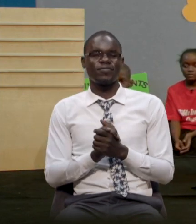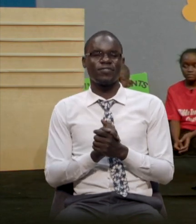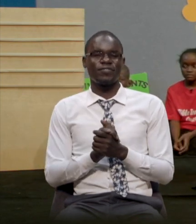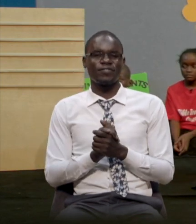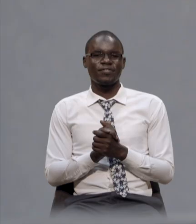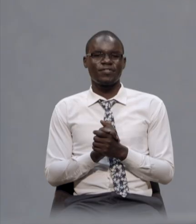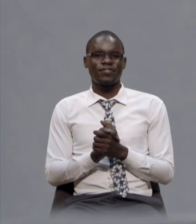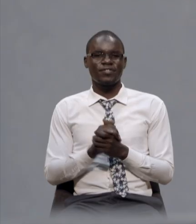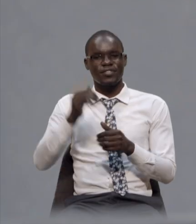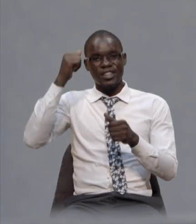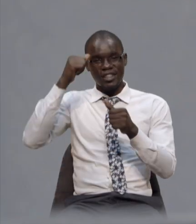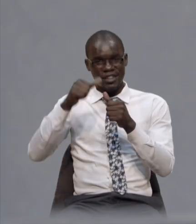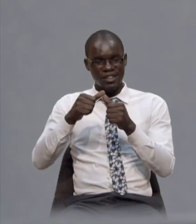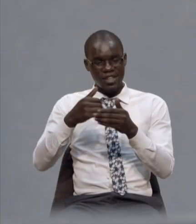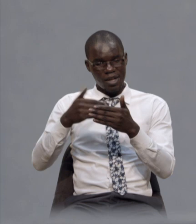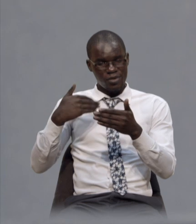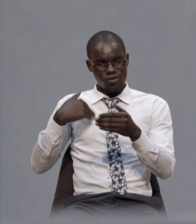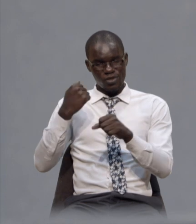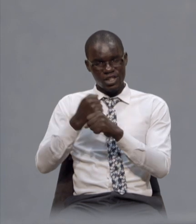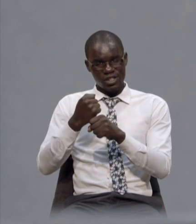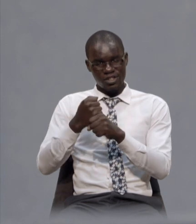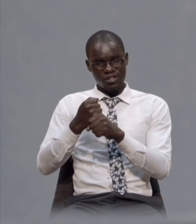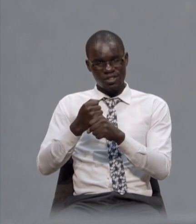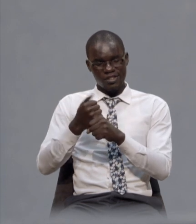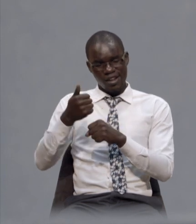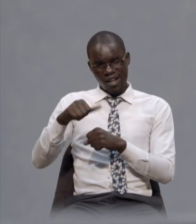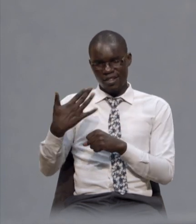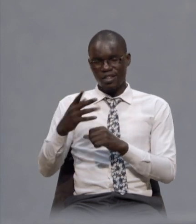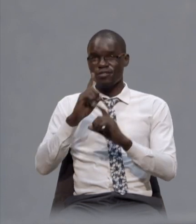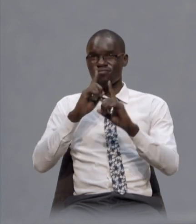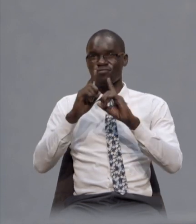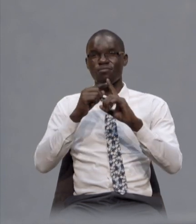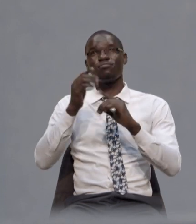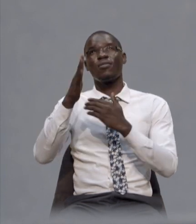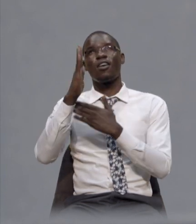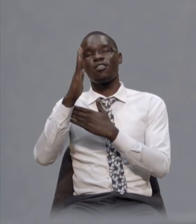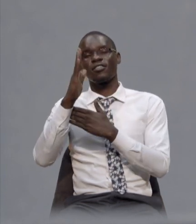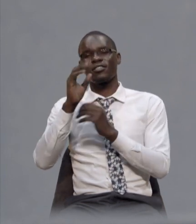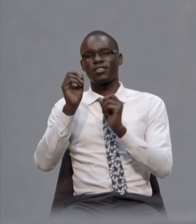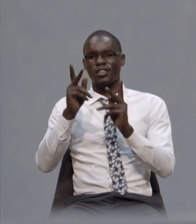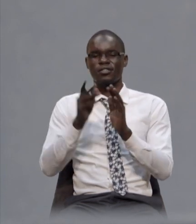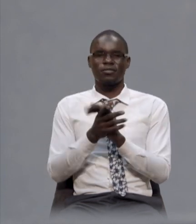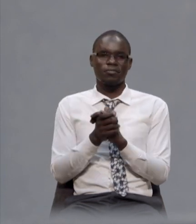Hi! And remember, before we do anything, we want to speak to God. Okay?